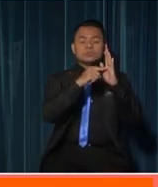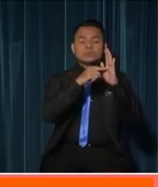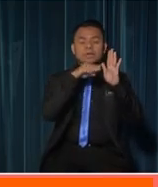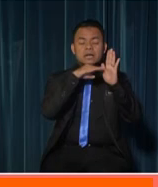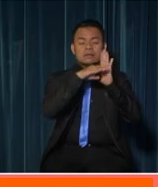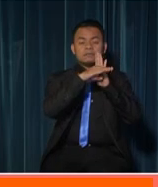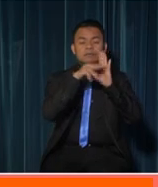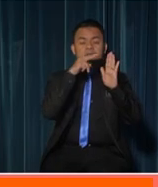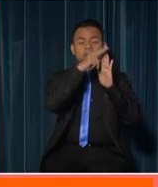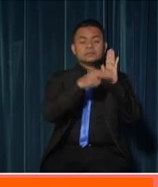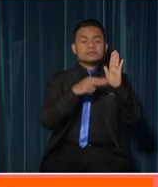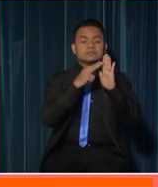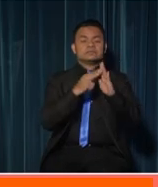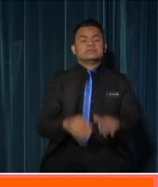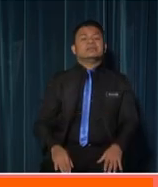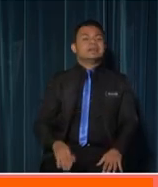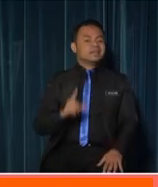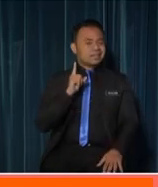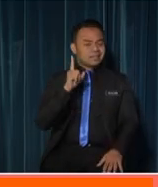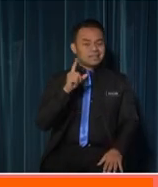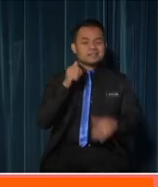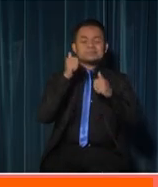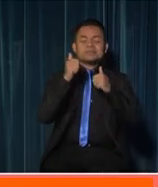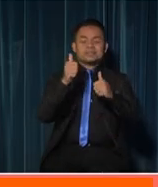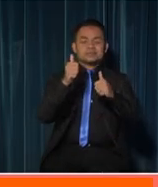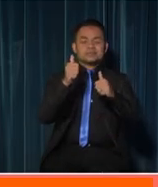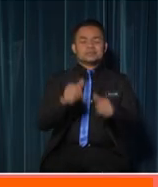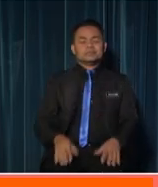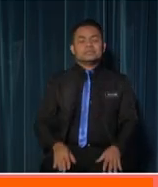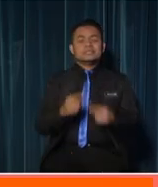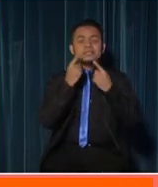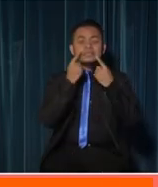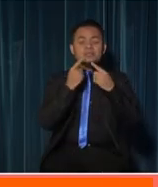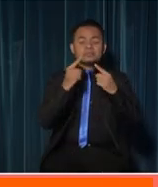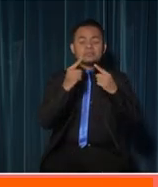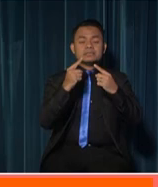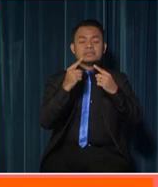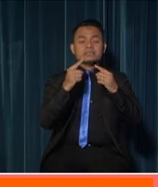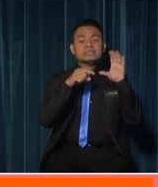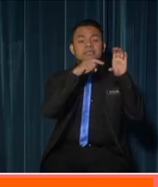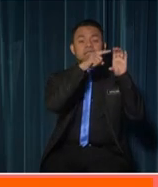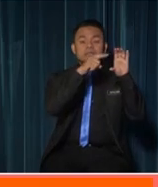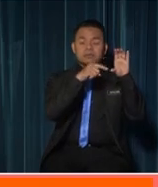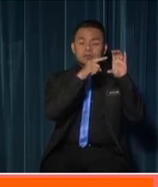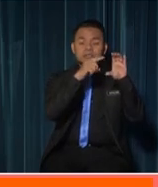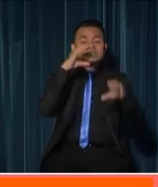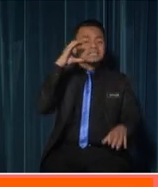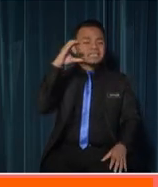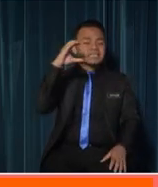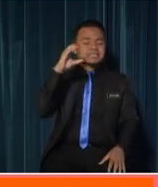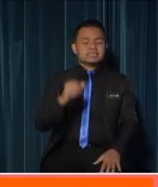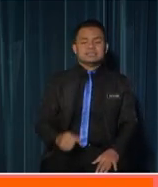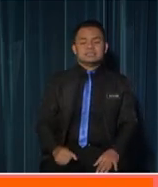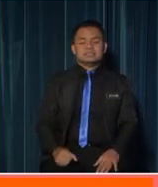Ah, excellent! The answer is clock C. The